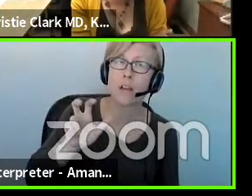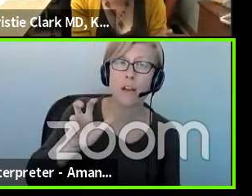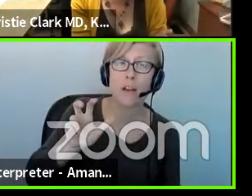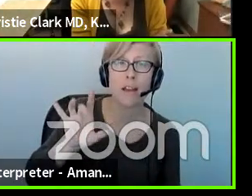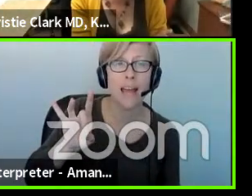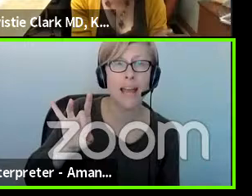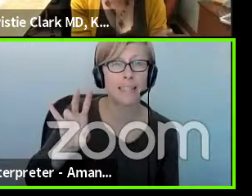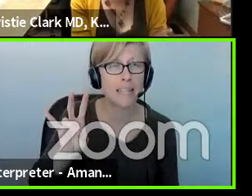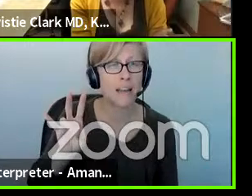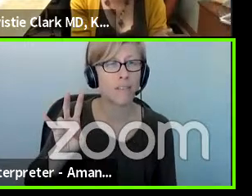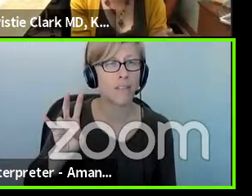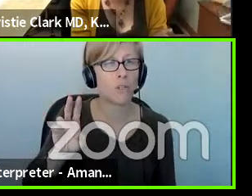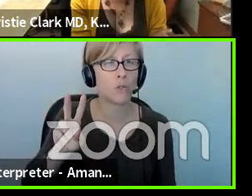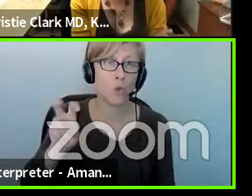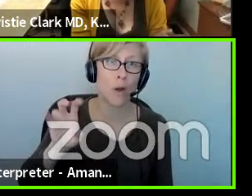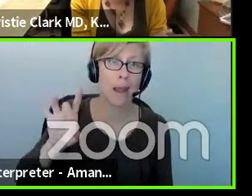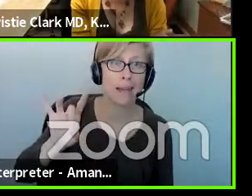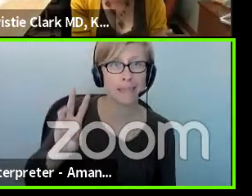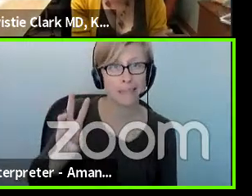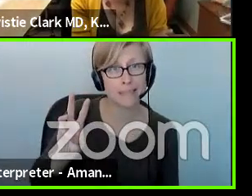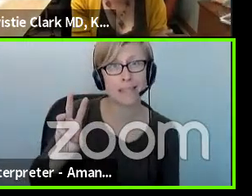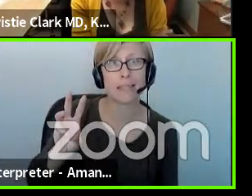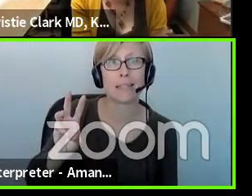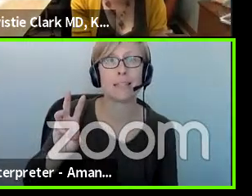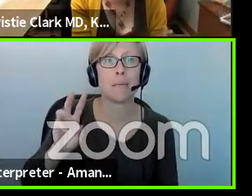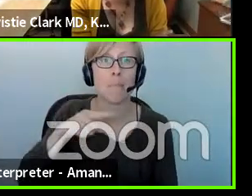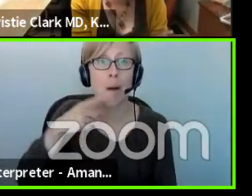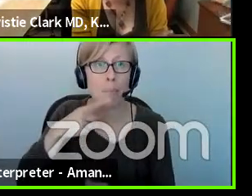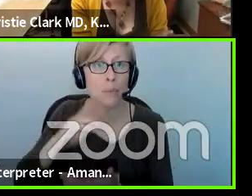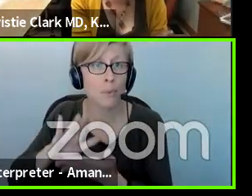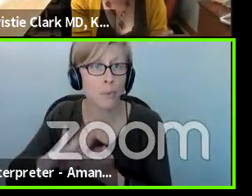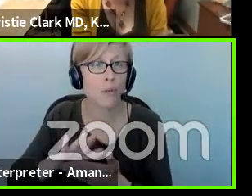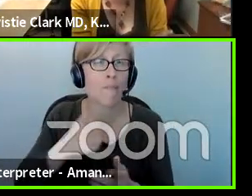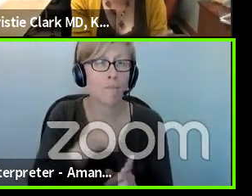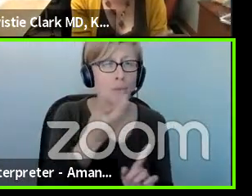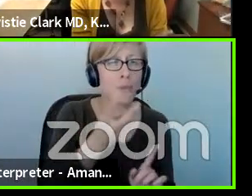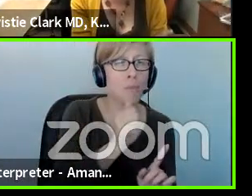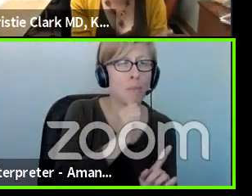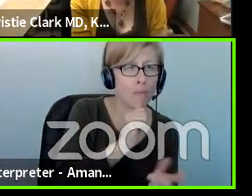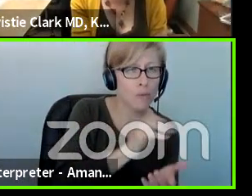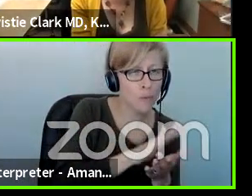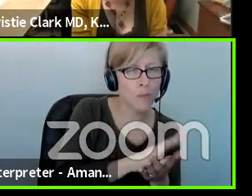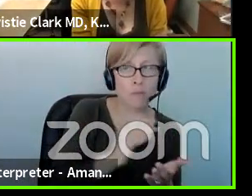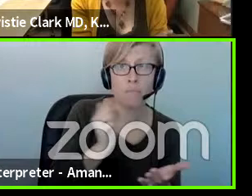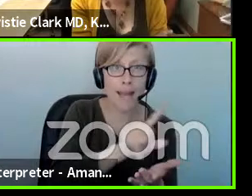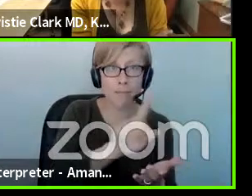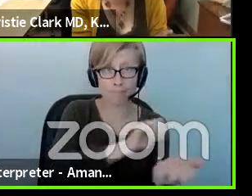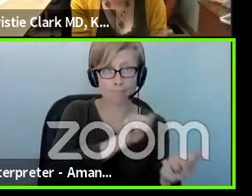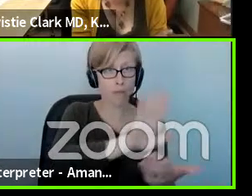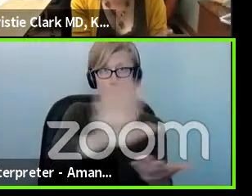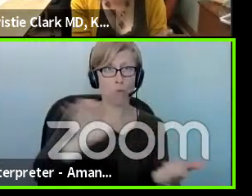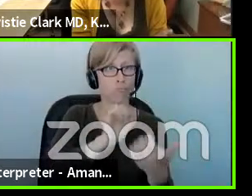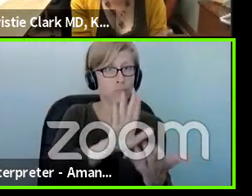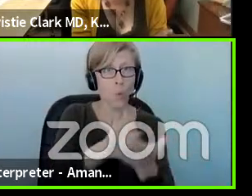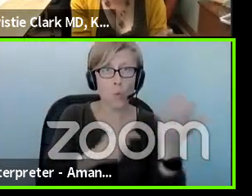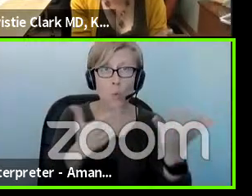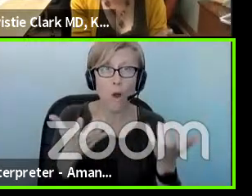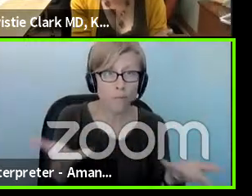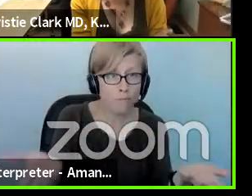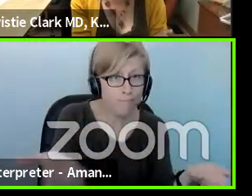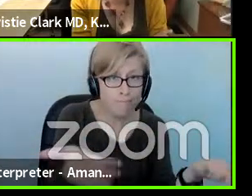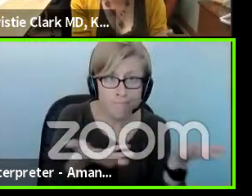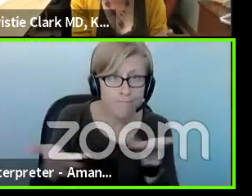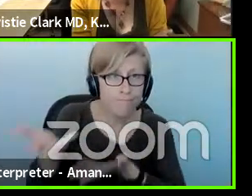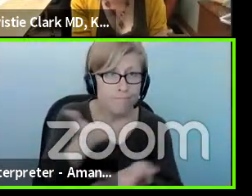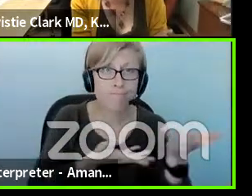and another handful of private districts, and said, tell us how you want to do it. Tell us what's